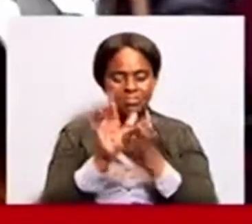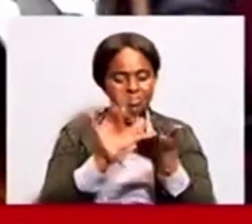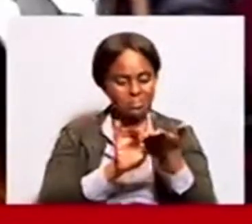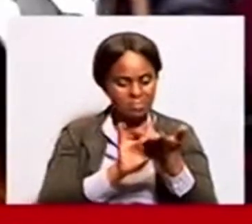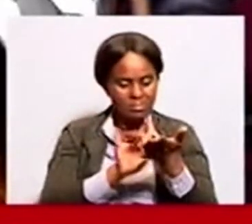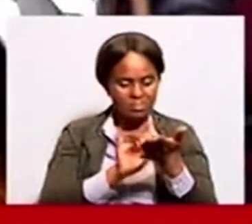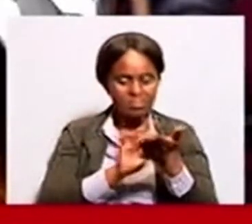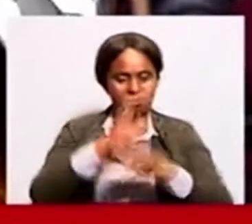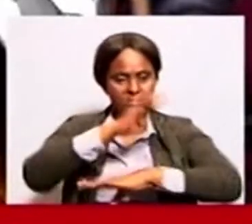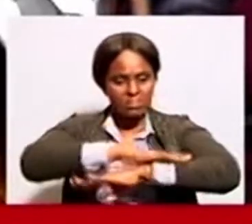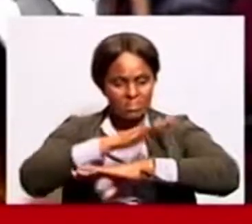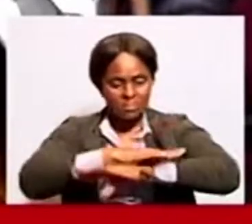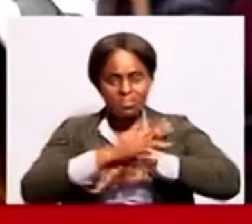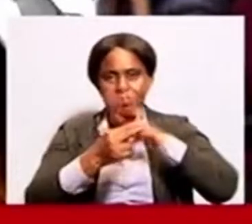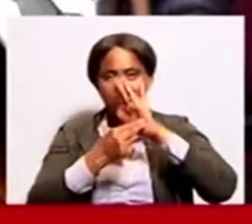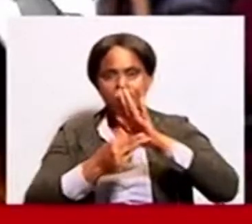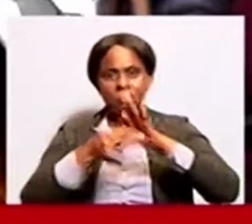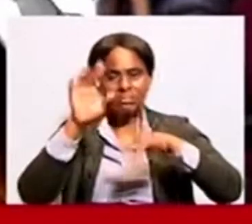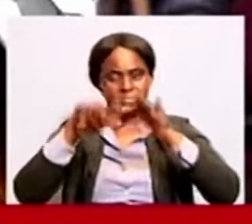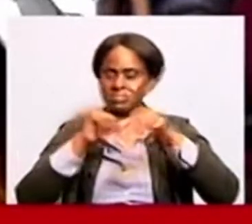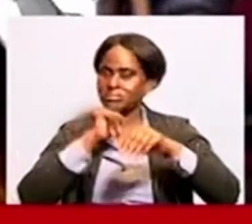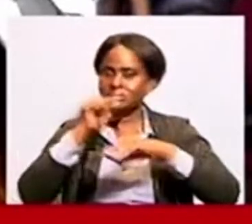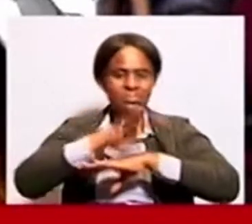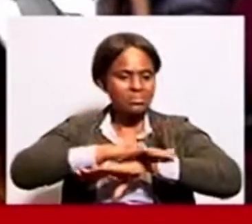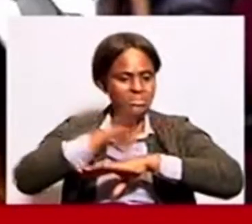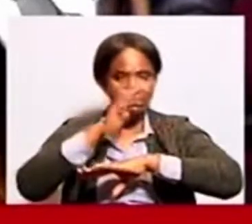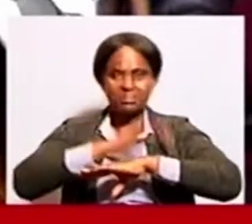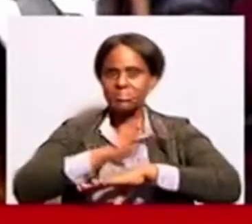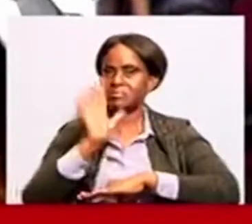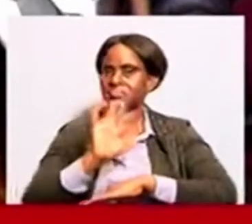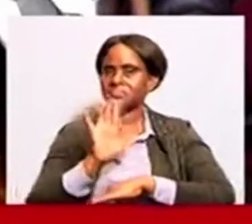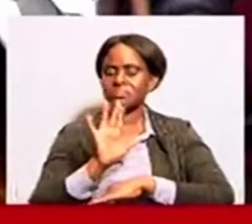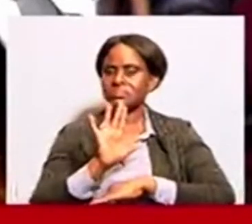whether exposed to rains, it doesn't warp.